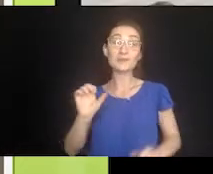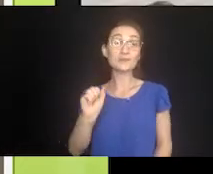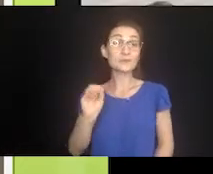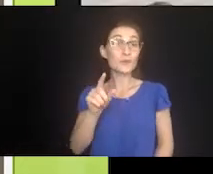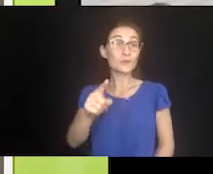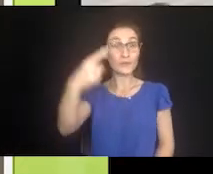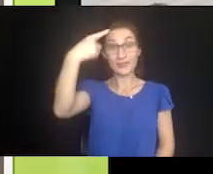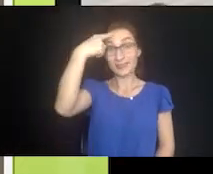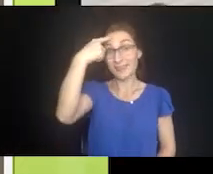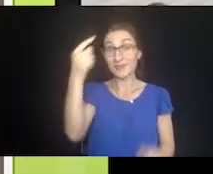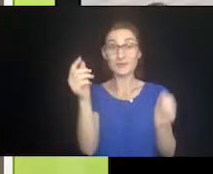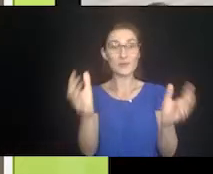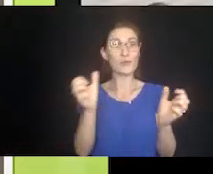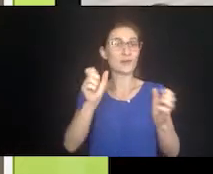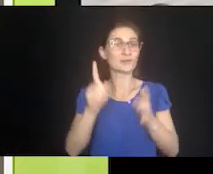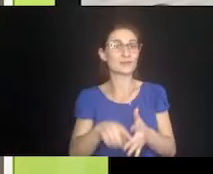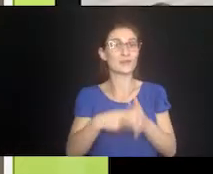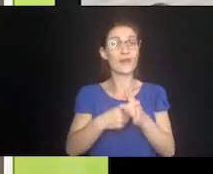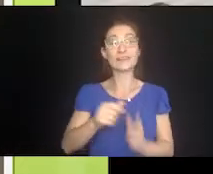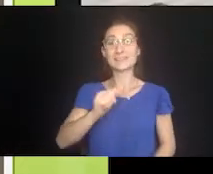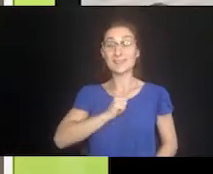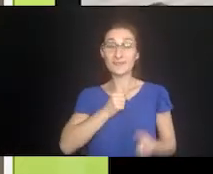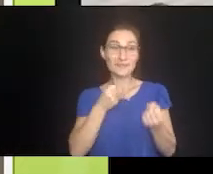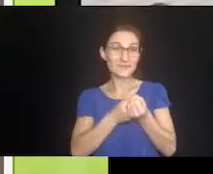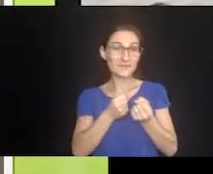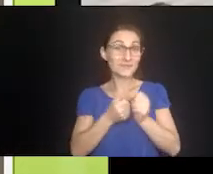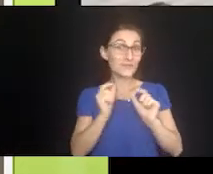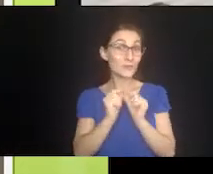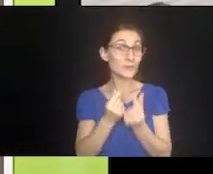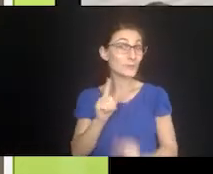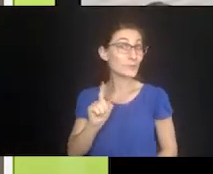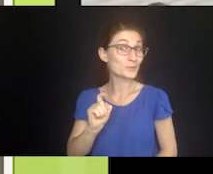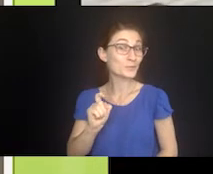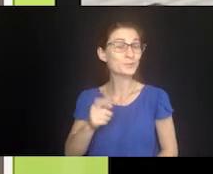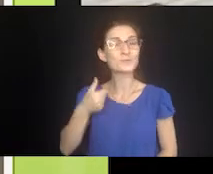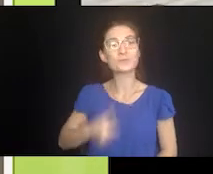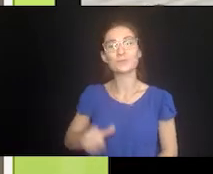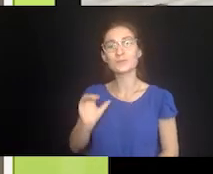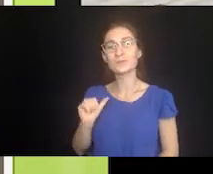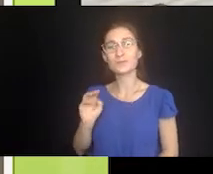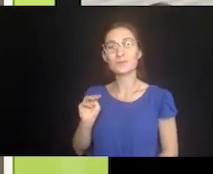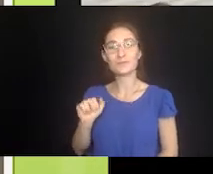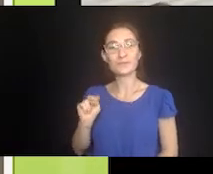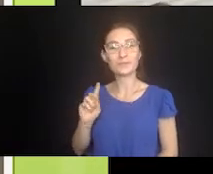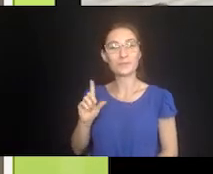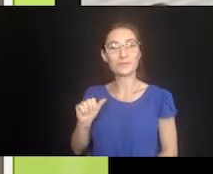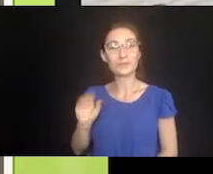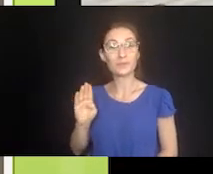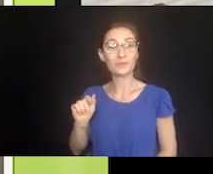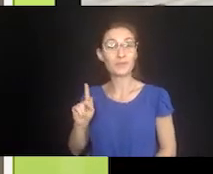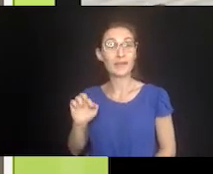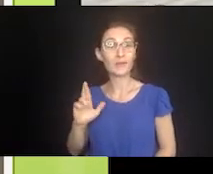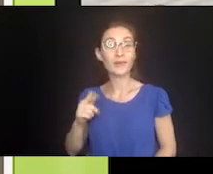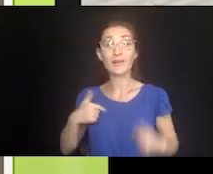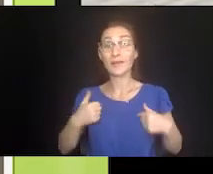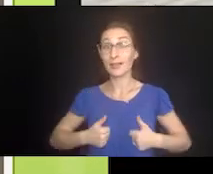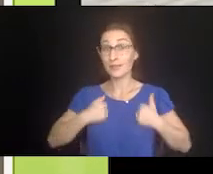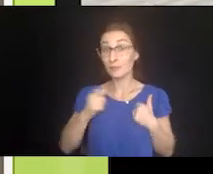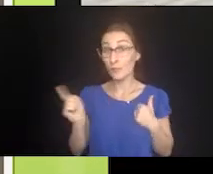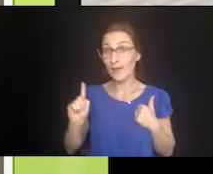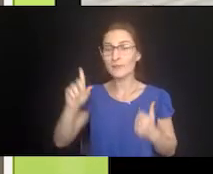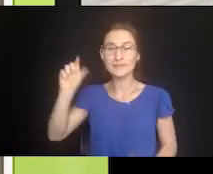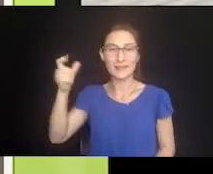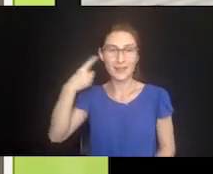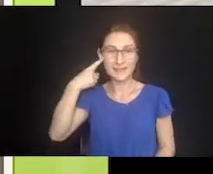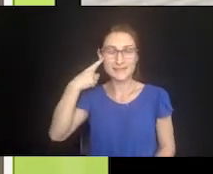Hello, everyone, and welcome to So You Think You Want to Start a Self-Advocacy Group. My name is Amanda Baker, and I live